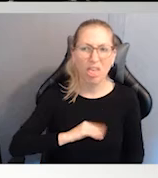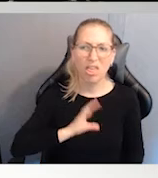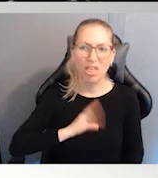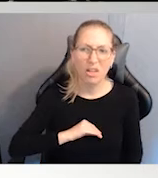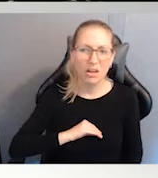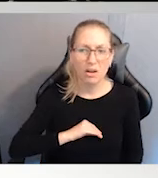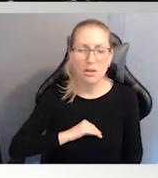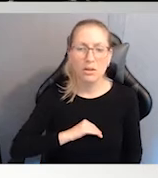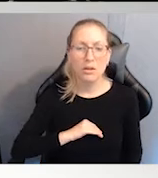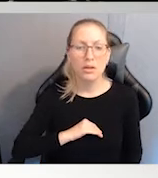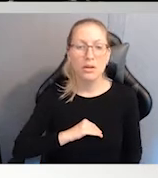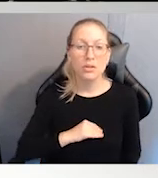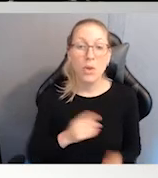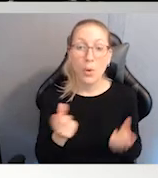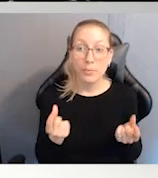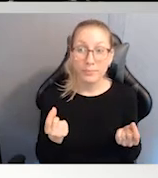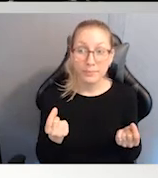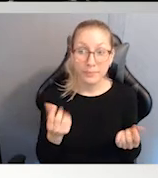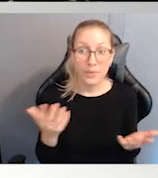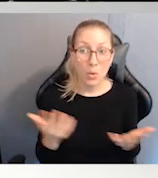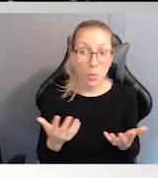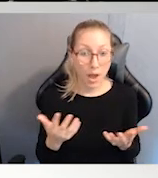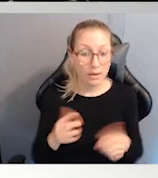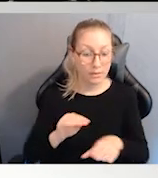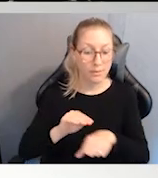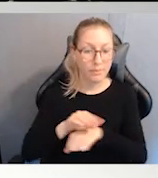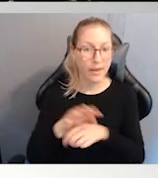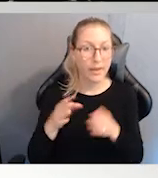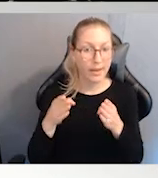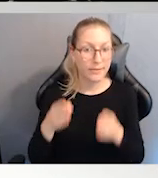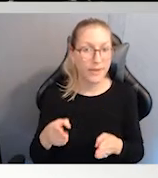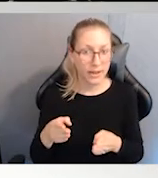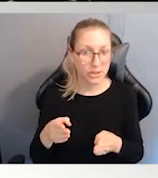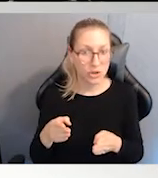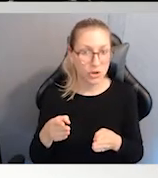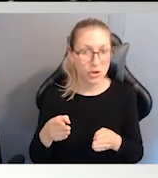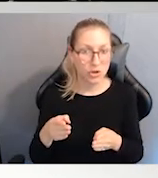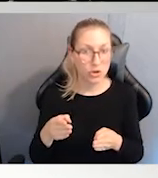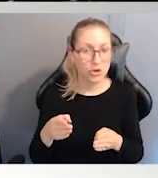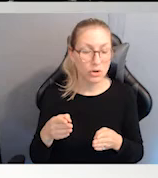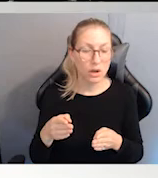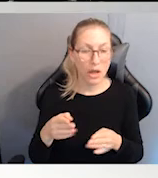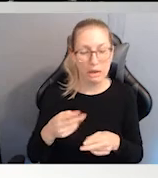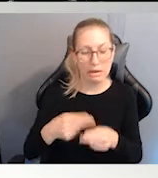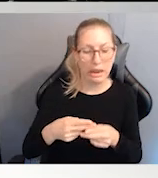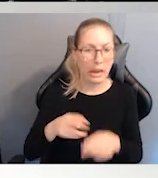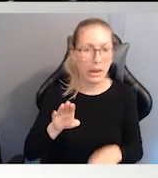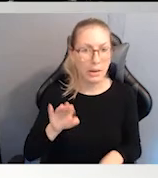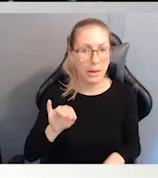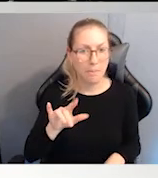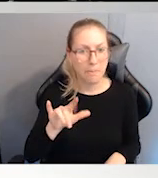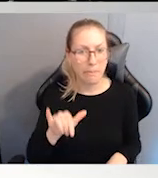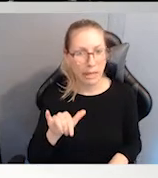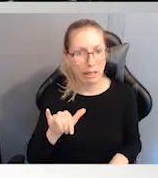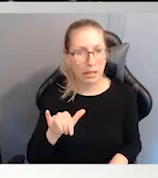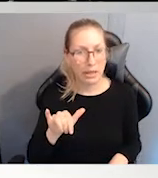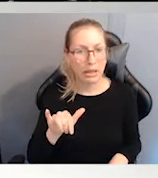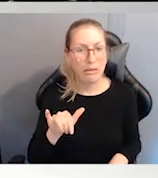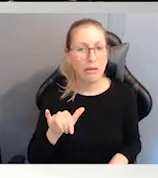advisor with my first grade called the Abilities Vente, and Robbie Greenberg was